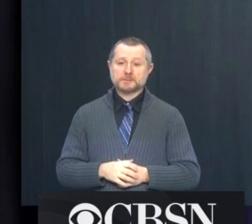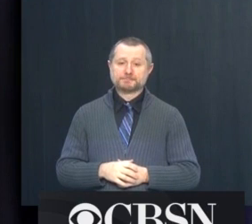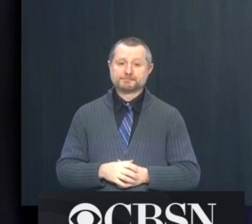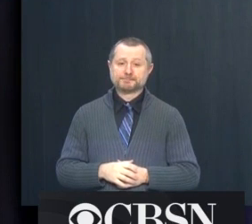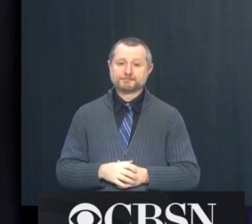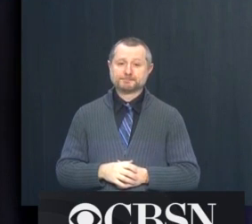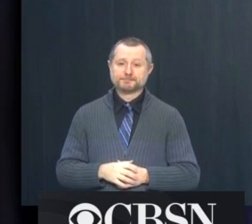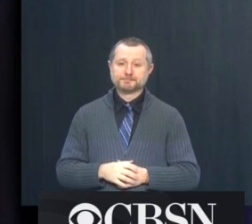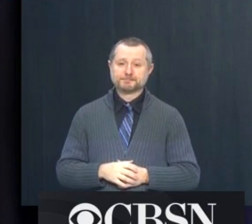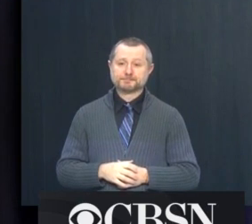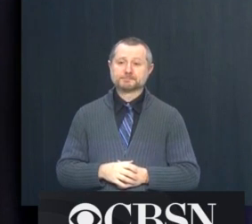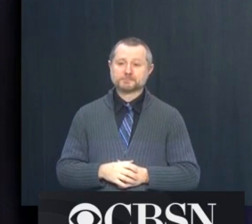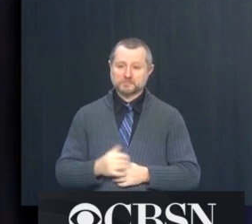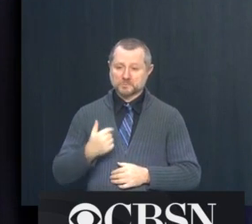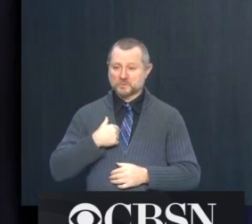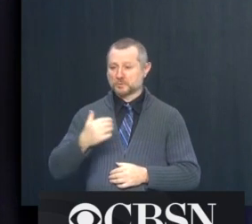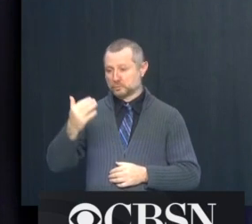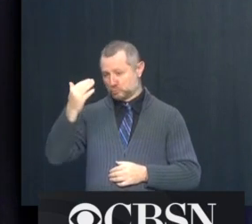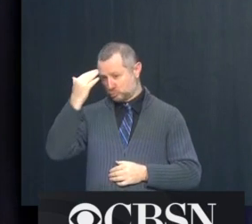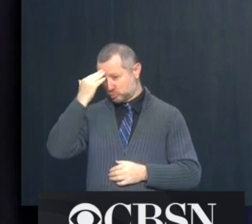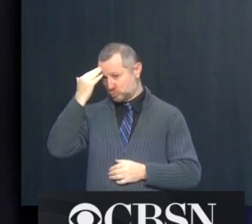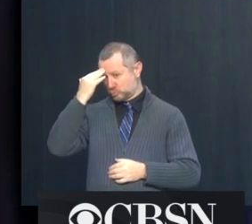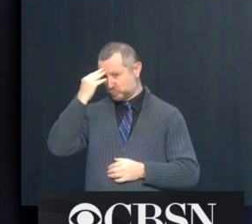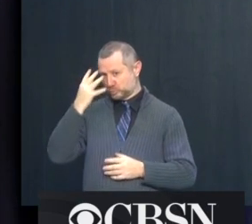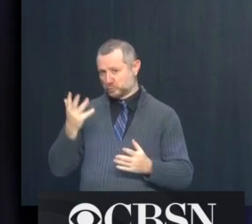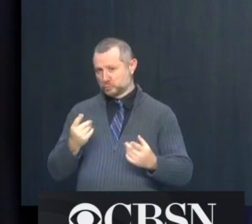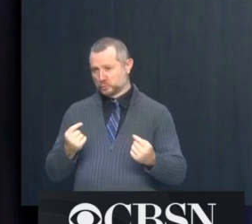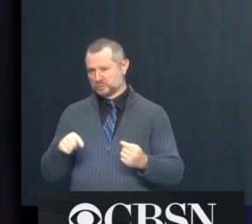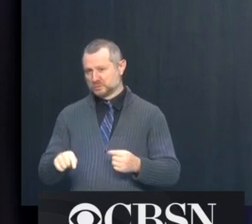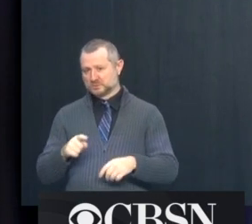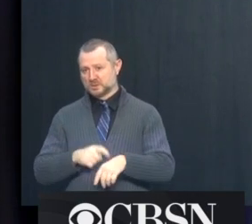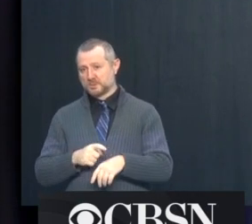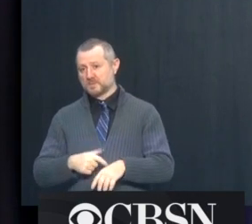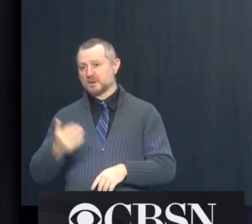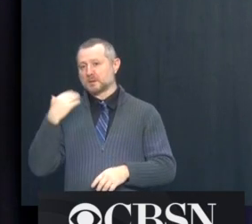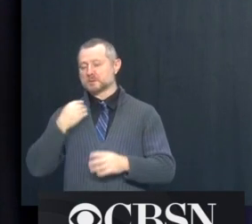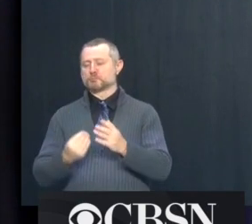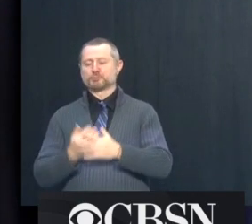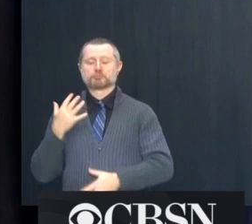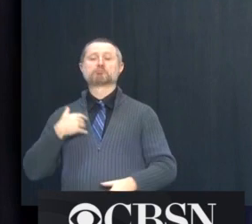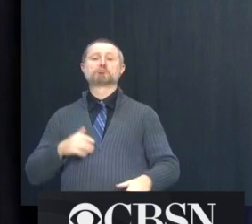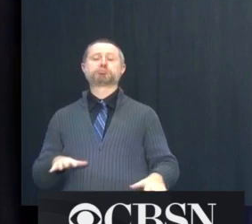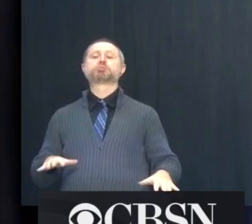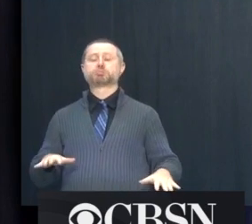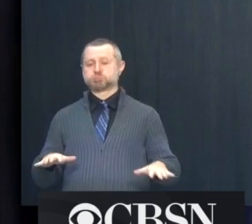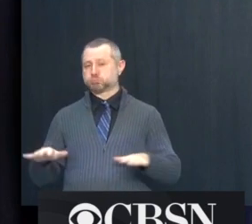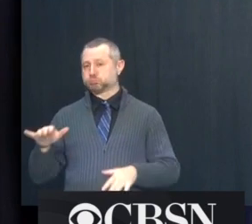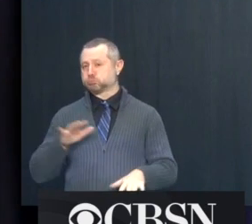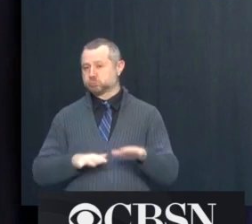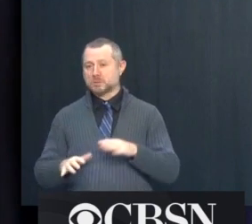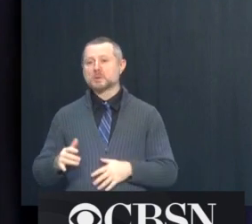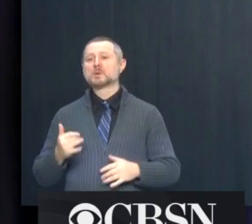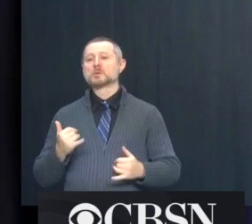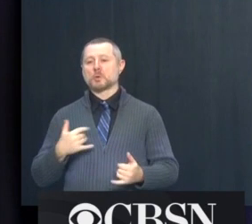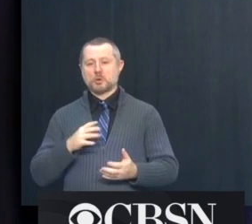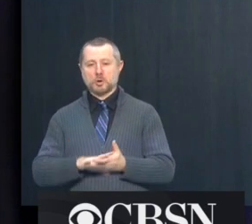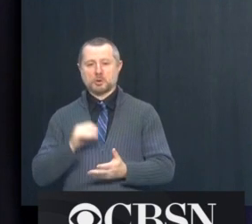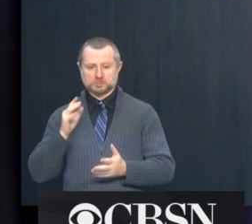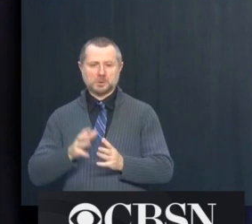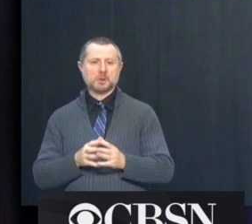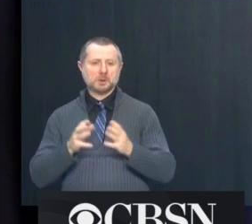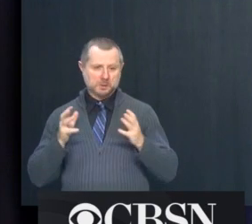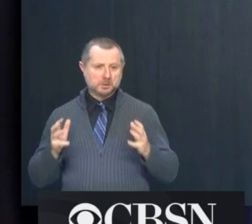we know what we're dealing with this time in a way we did not know in the spring. And we're